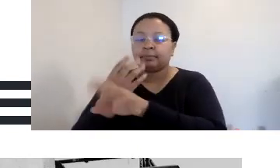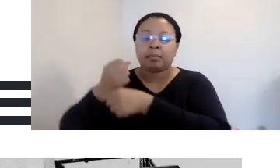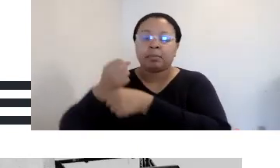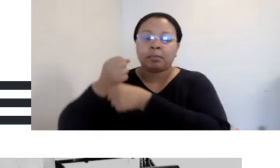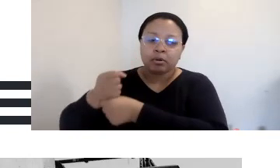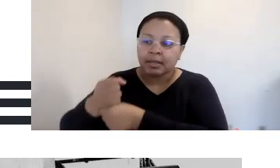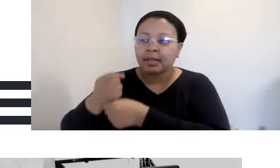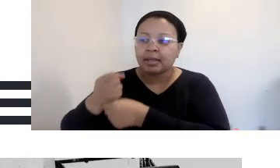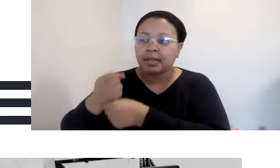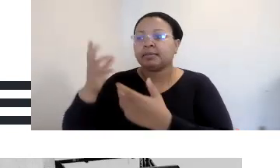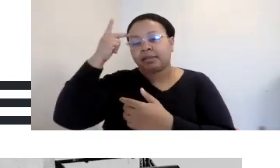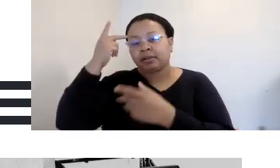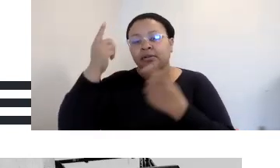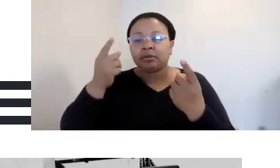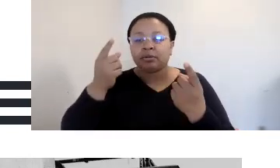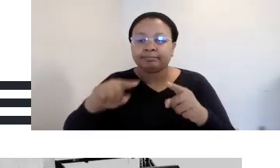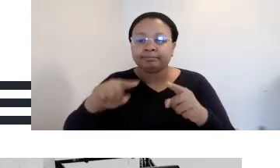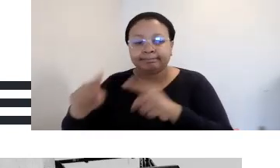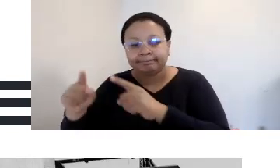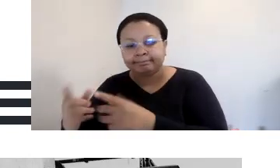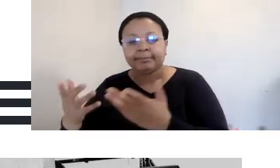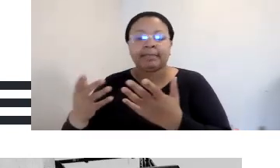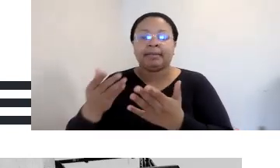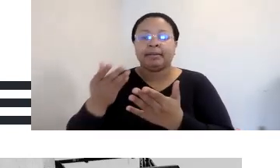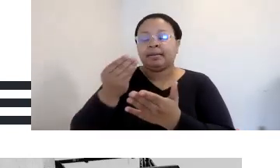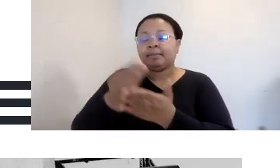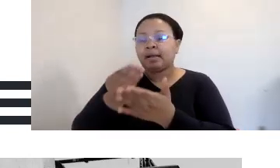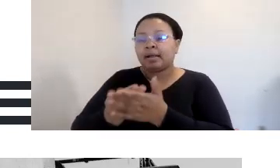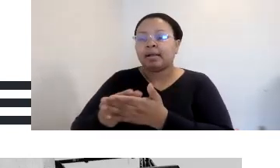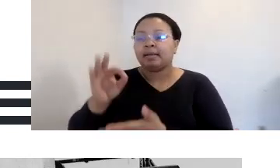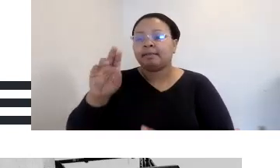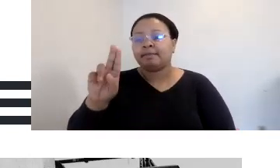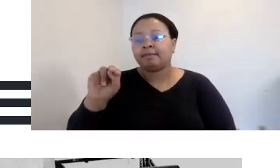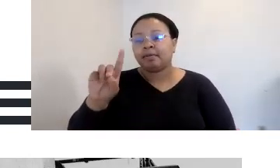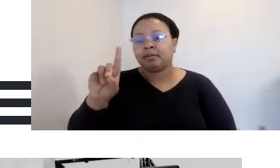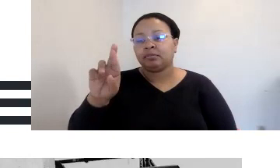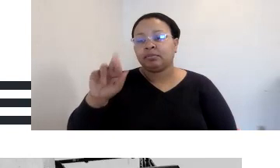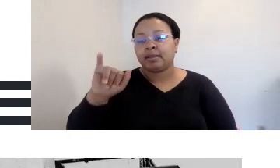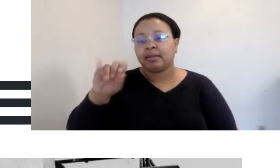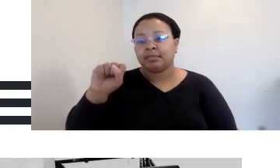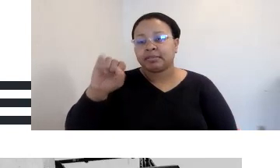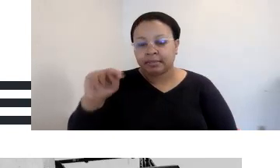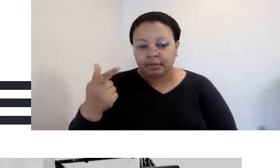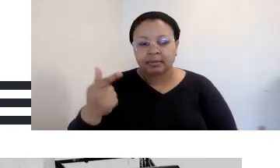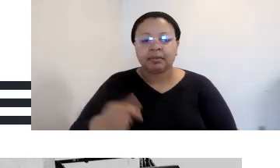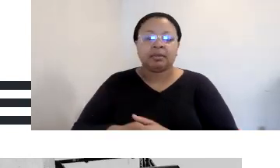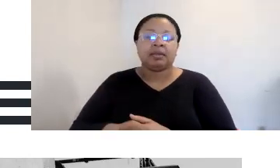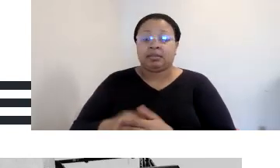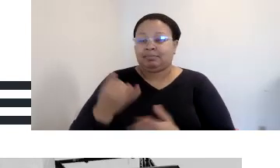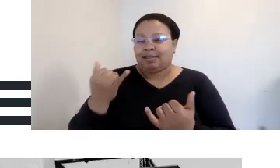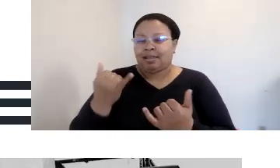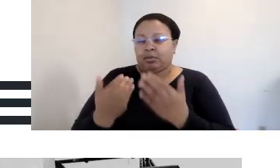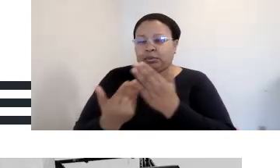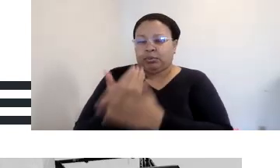events, virtual fundraising events, and you have something that is pretty new